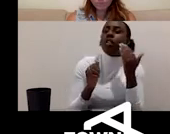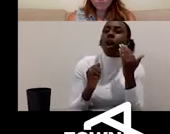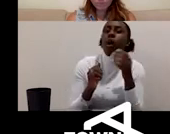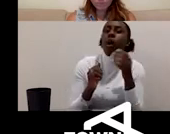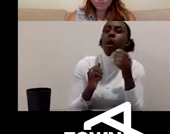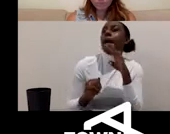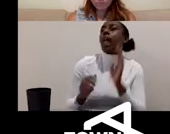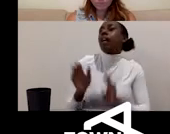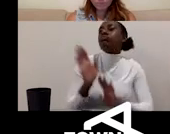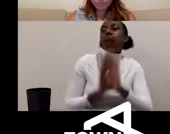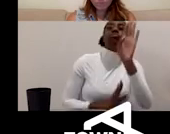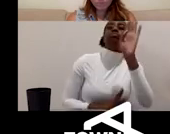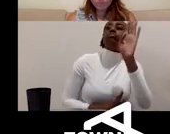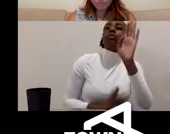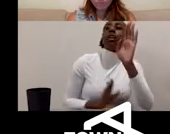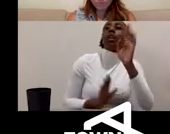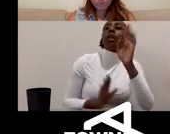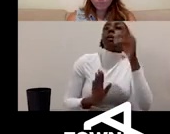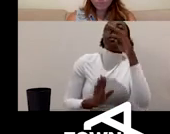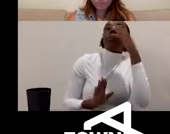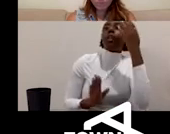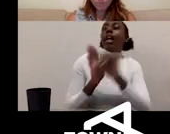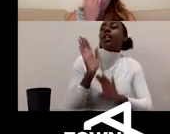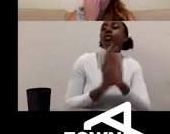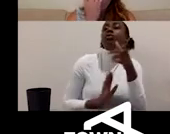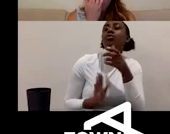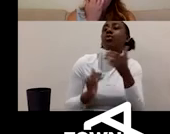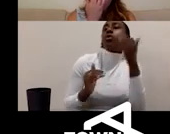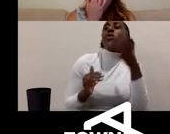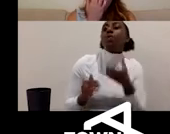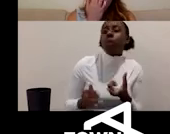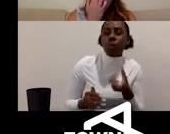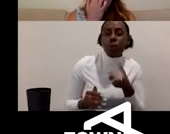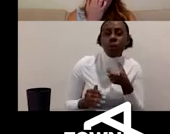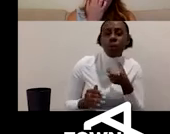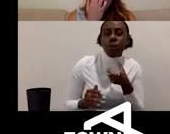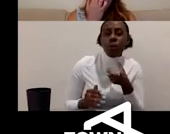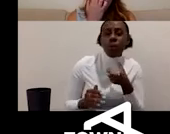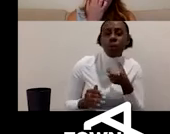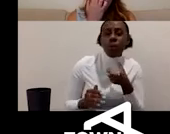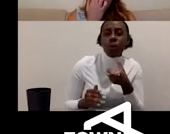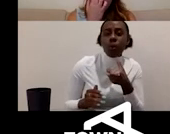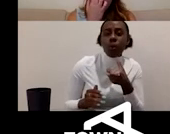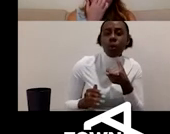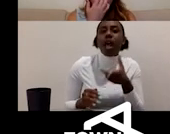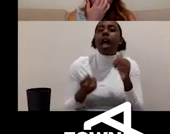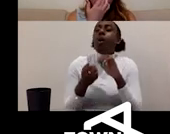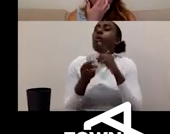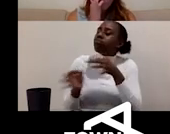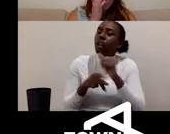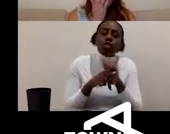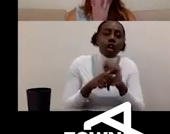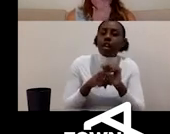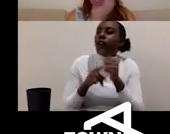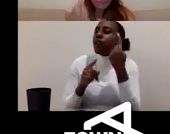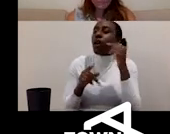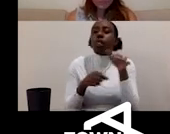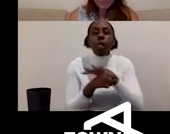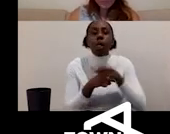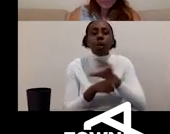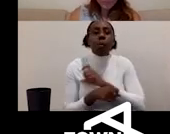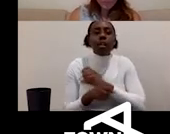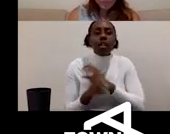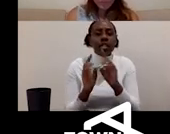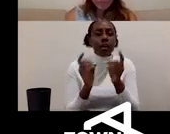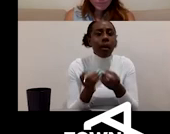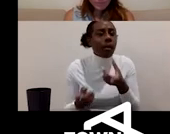country to monitor the supposed violent threat coming from our communities. And after we launched